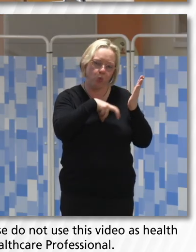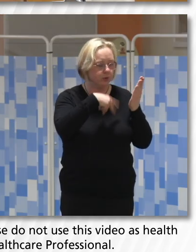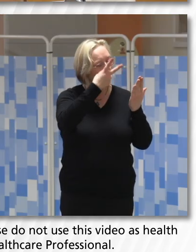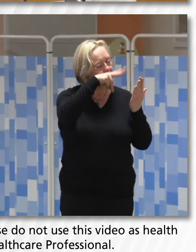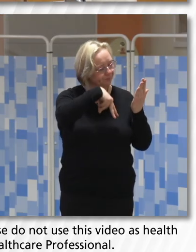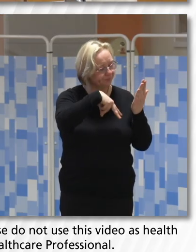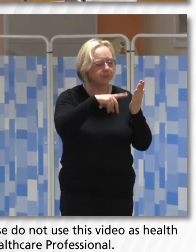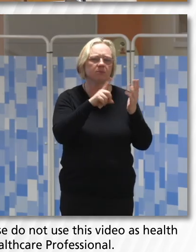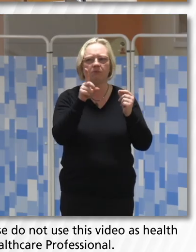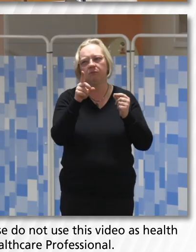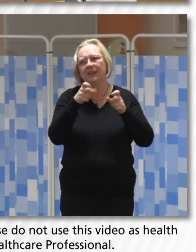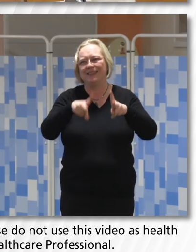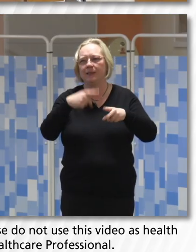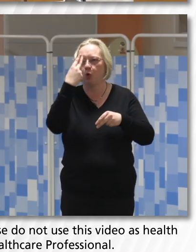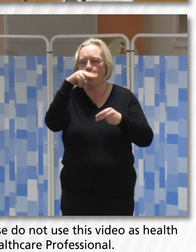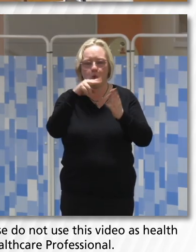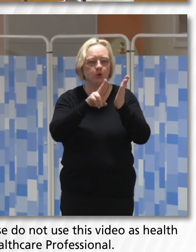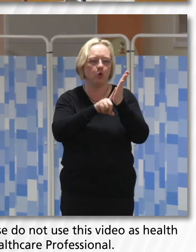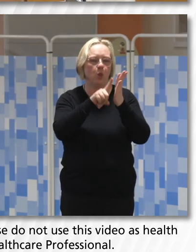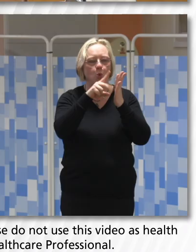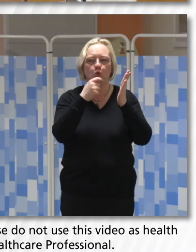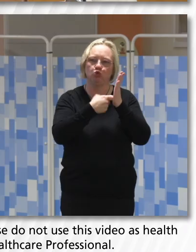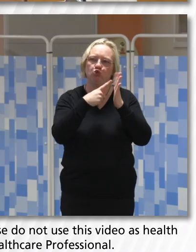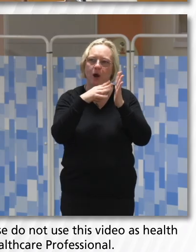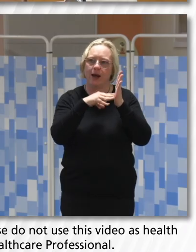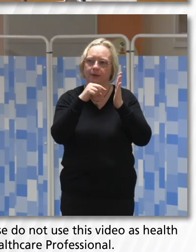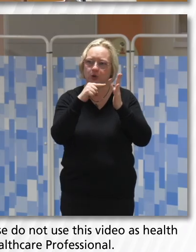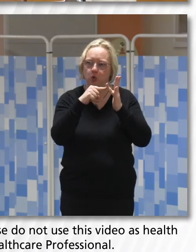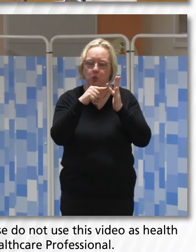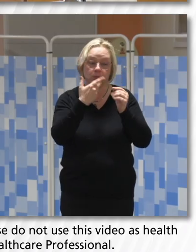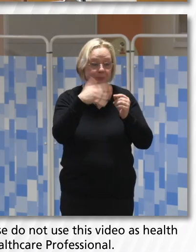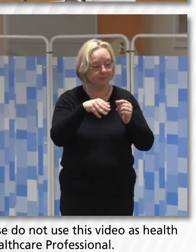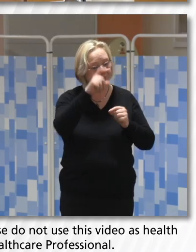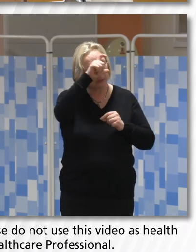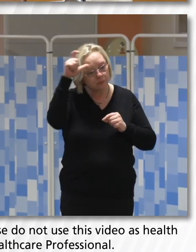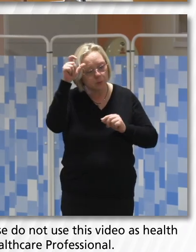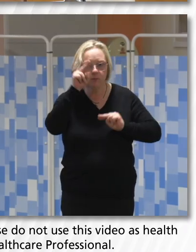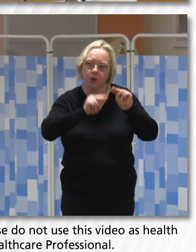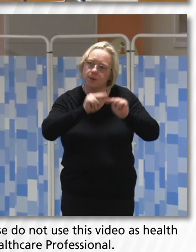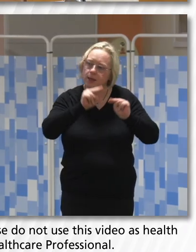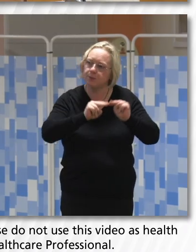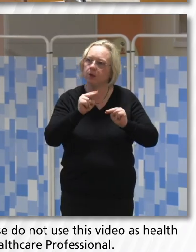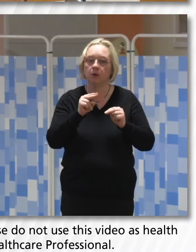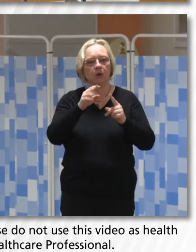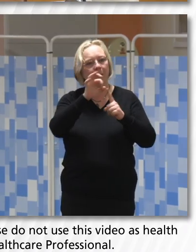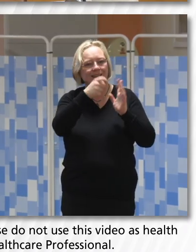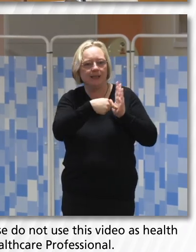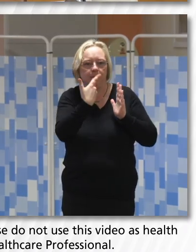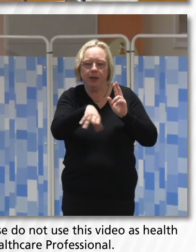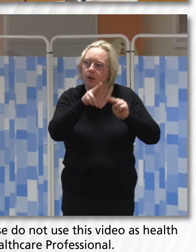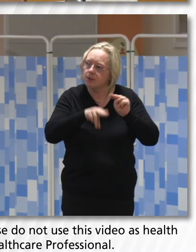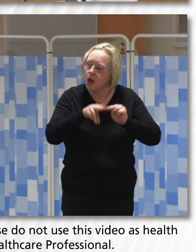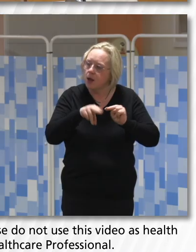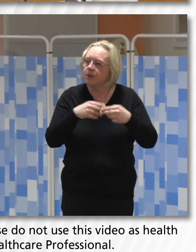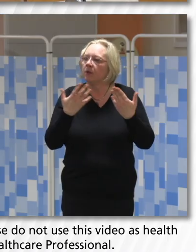on Lorenzo on our electronic system and see if they've had a cognitive assessment, what have they got, if they've had a physio assessment. So it's